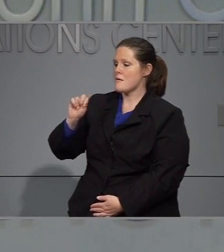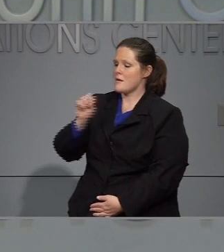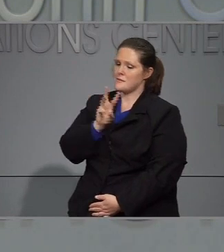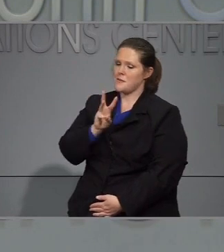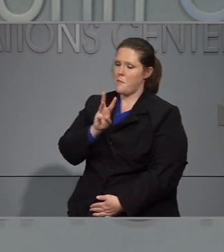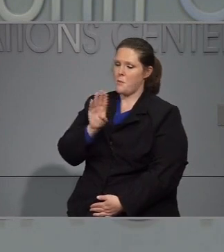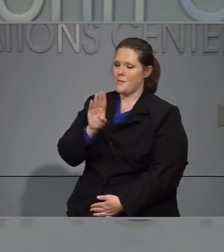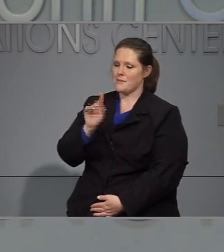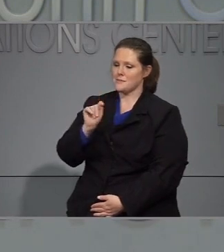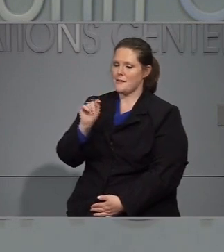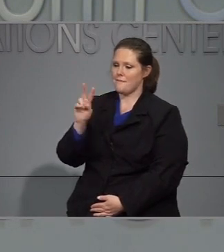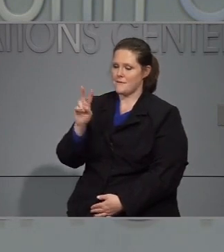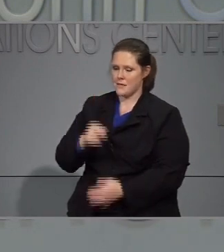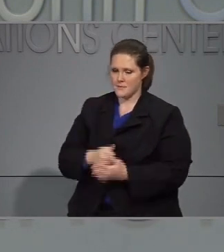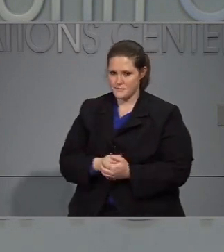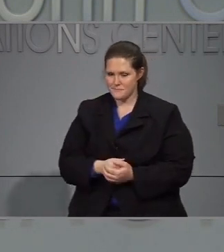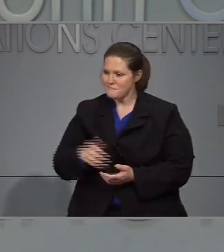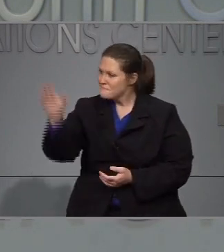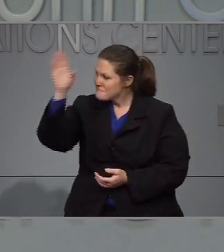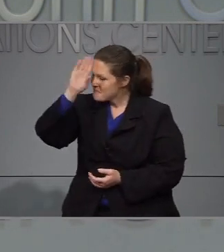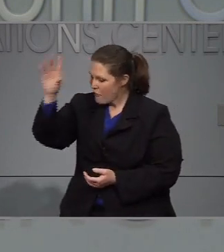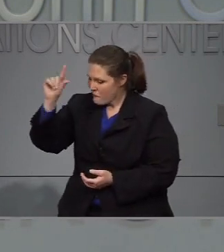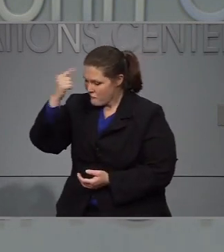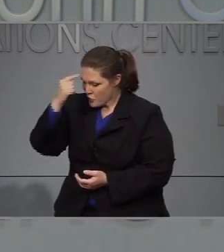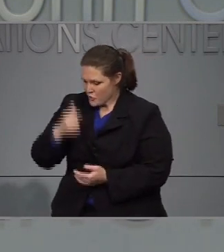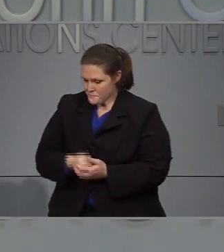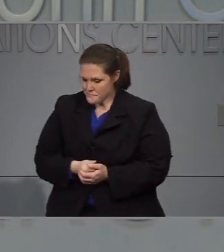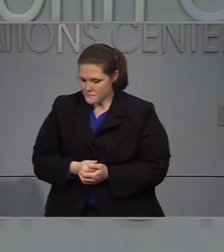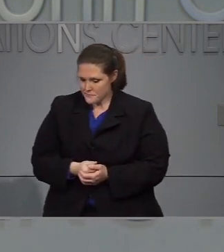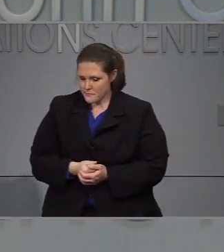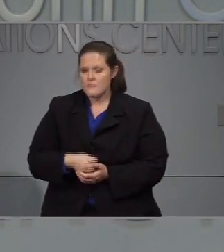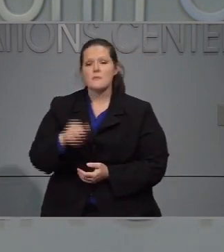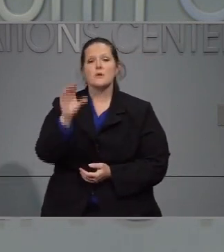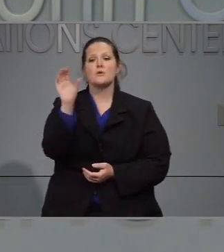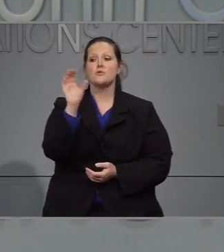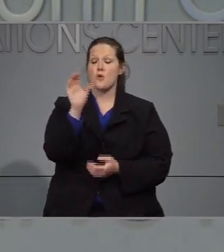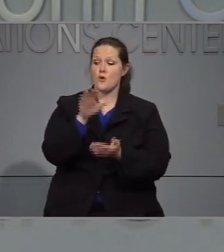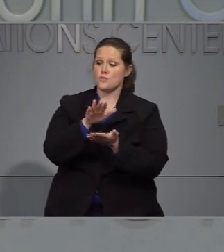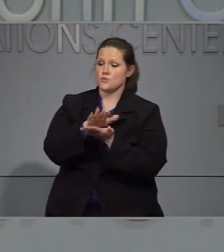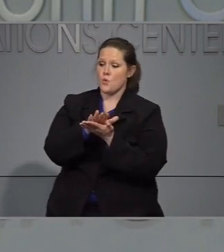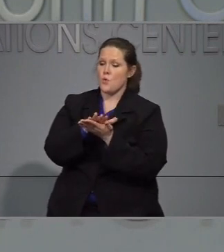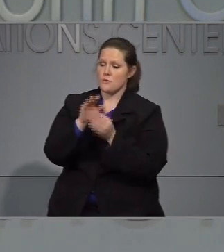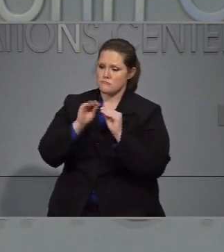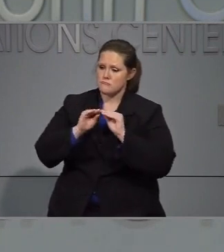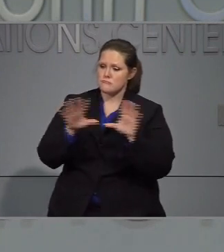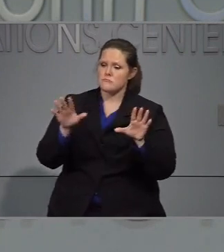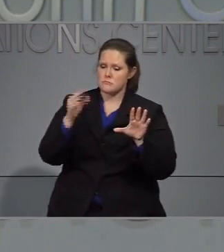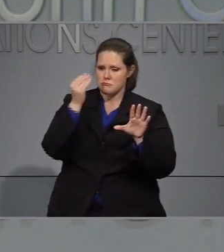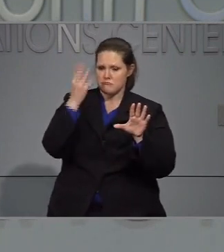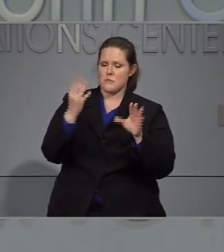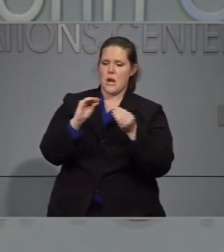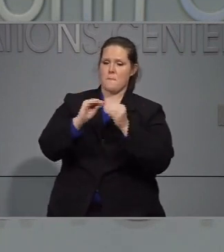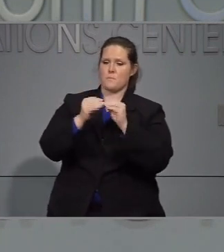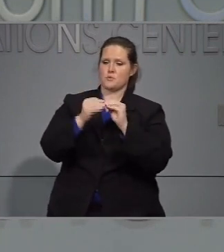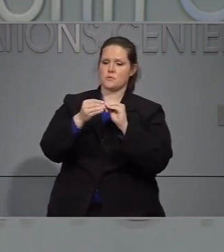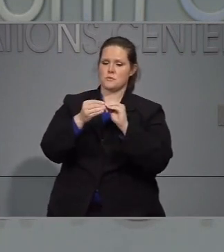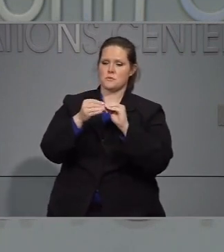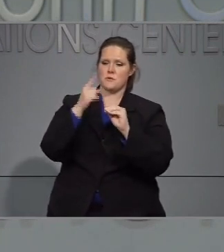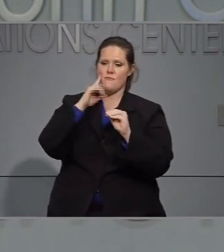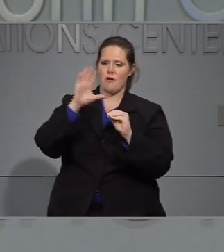from WBTV. Charlotte-Mecklenburg Schools recently released their enrollment numbers for their full remote academy.